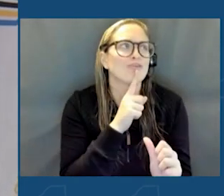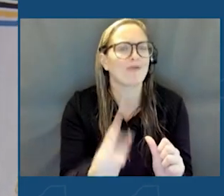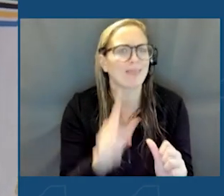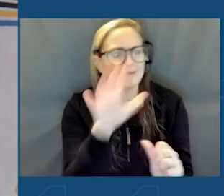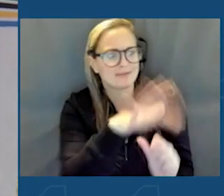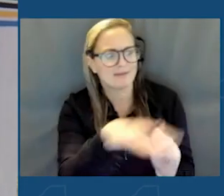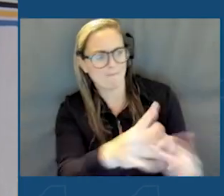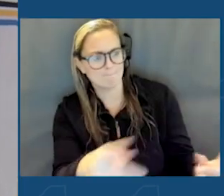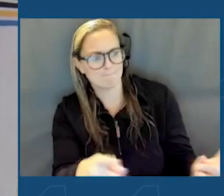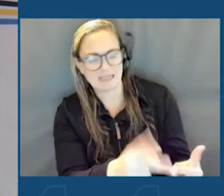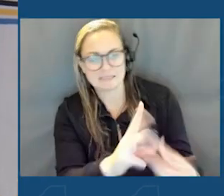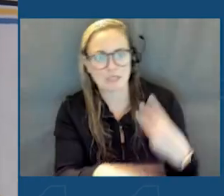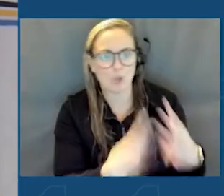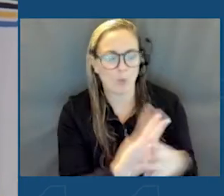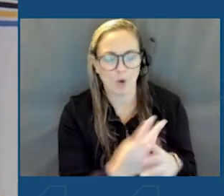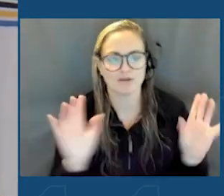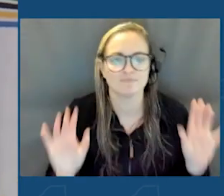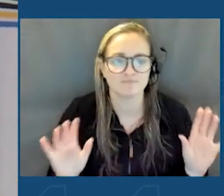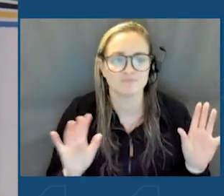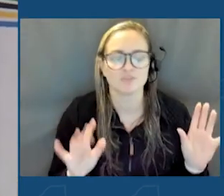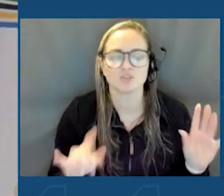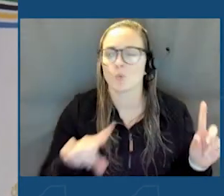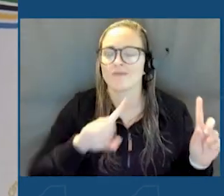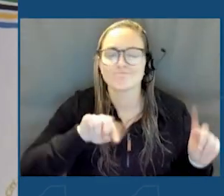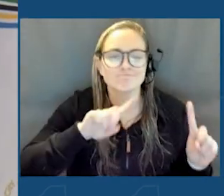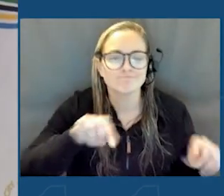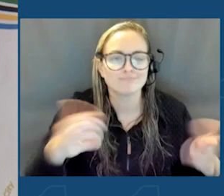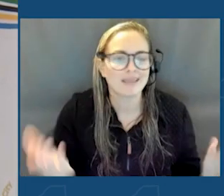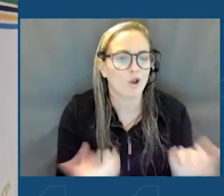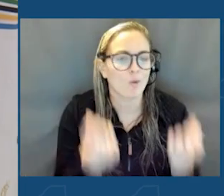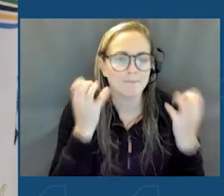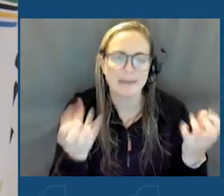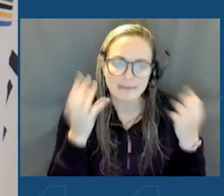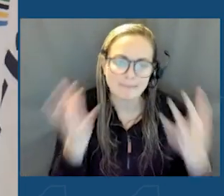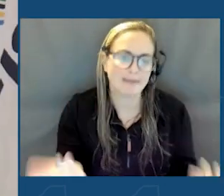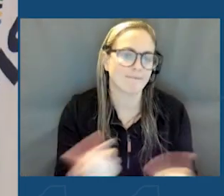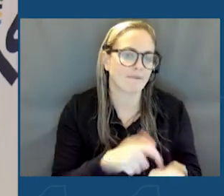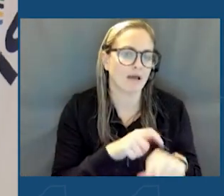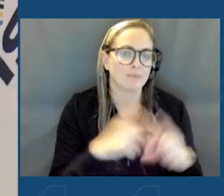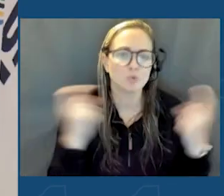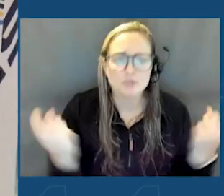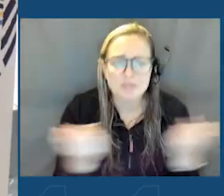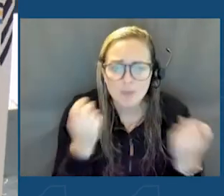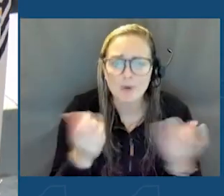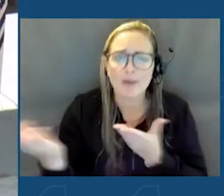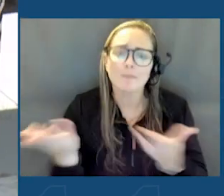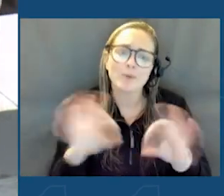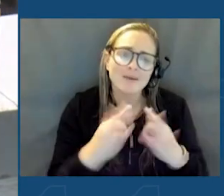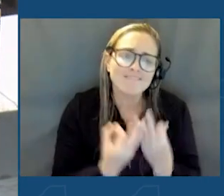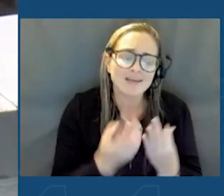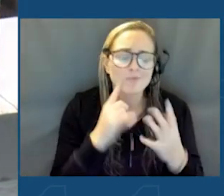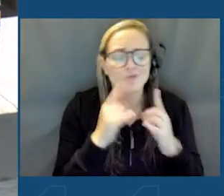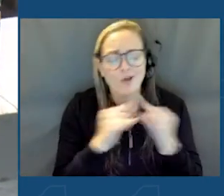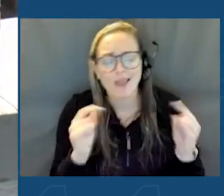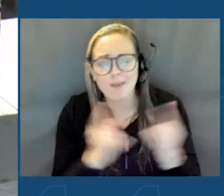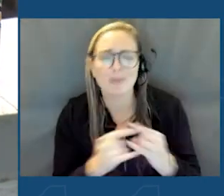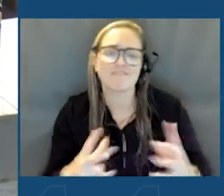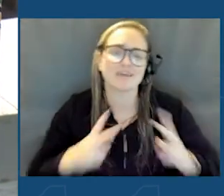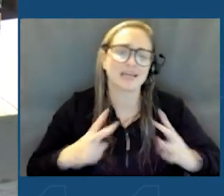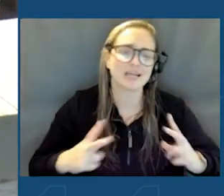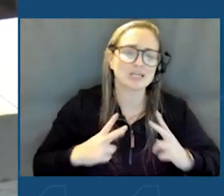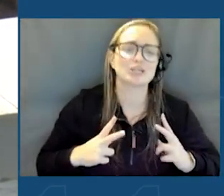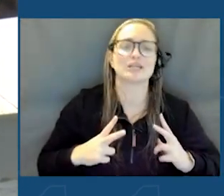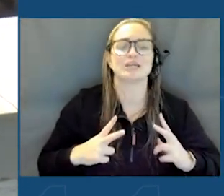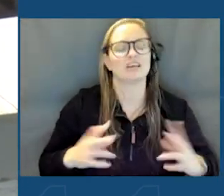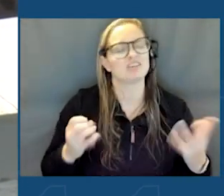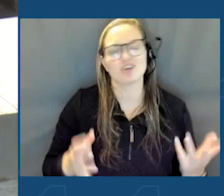world. And so I've come here countless times to celebrate and bring my family here for camping and vacations. And so